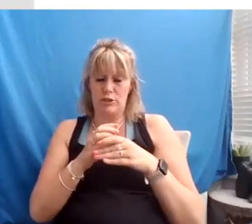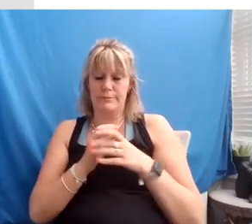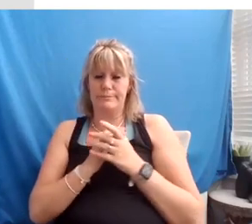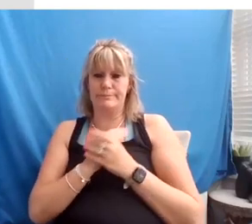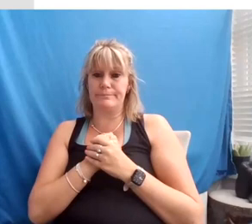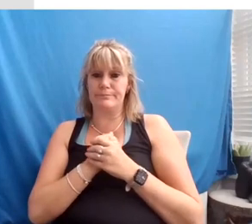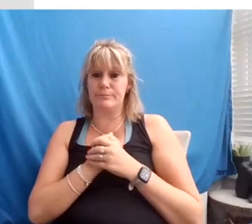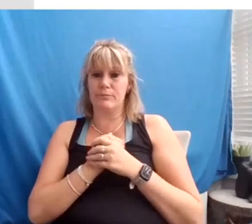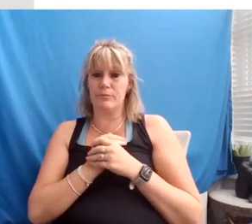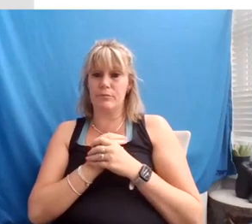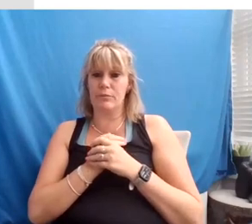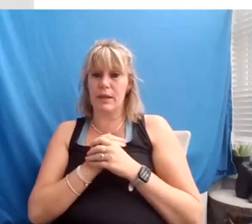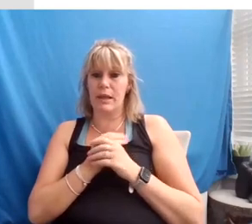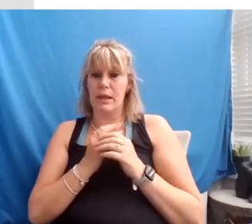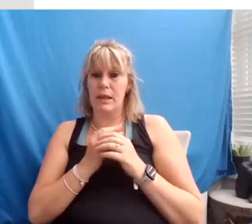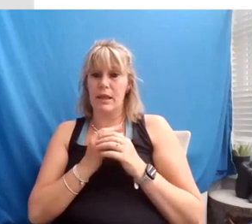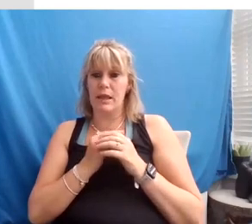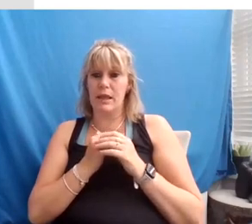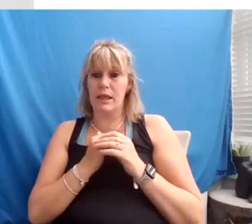And it was more sort of